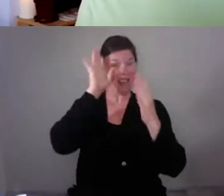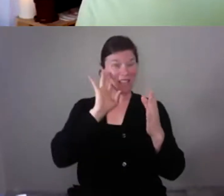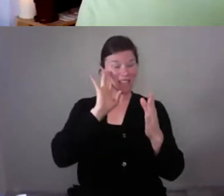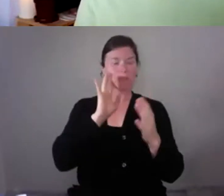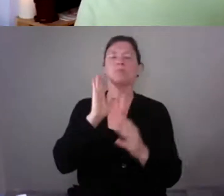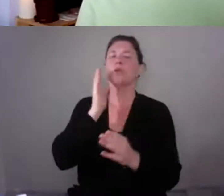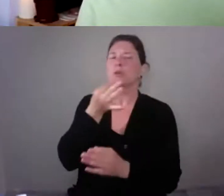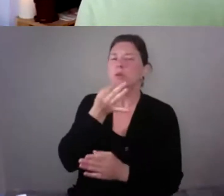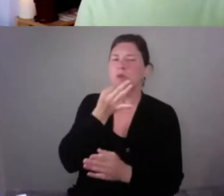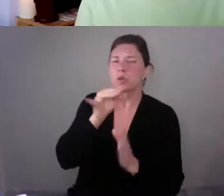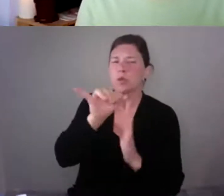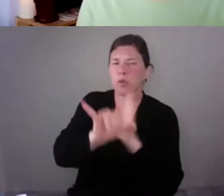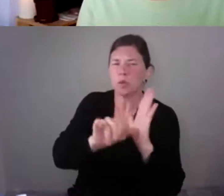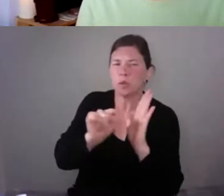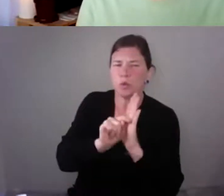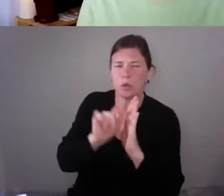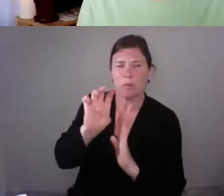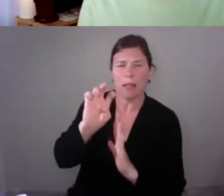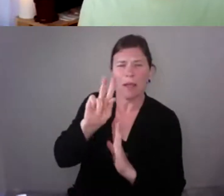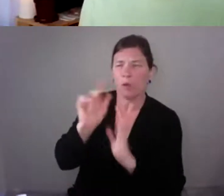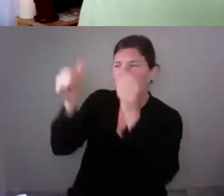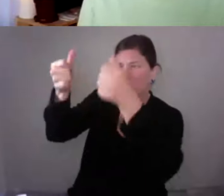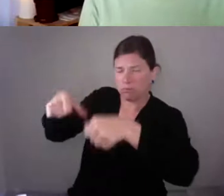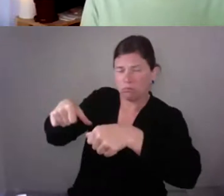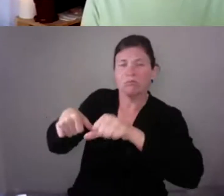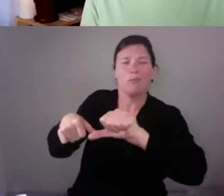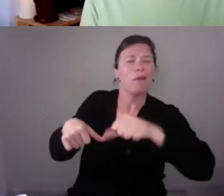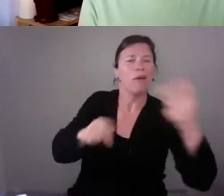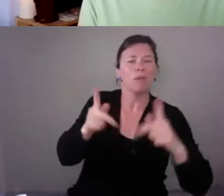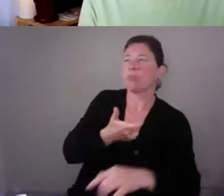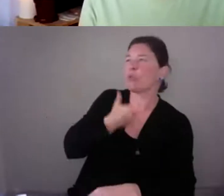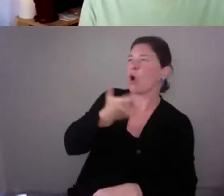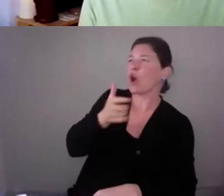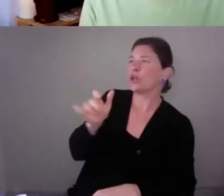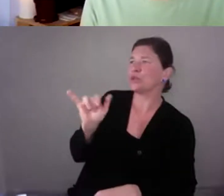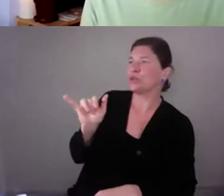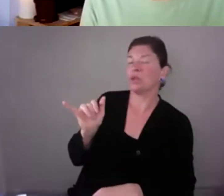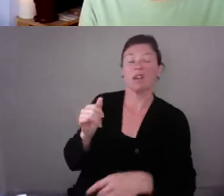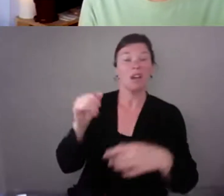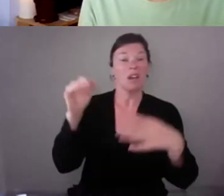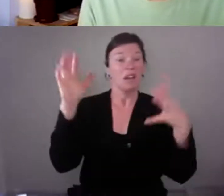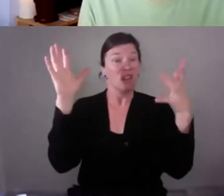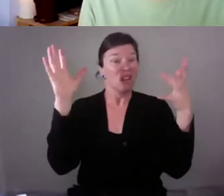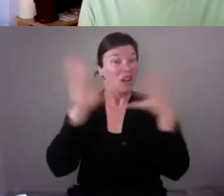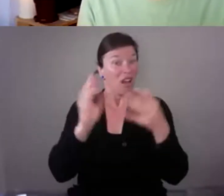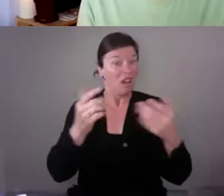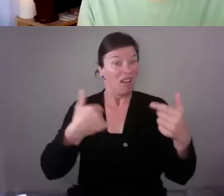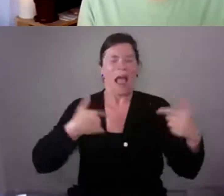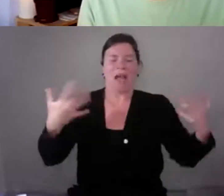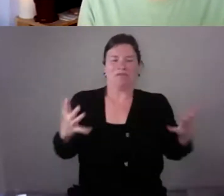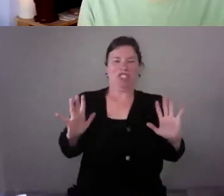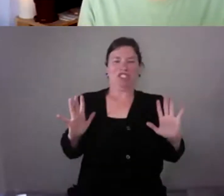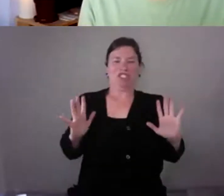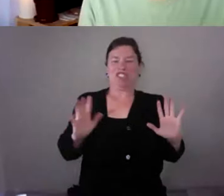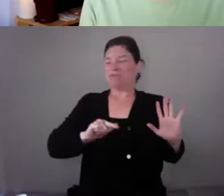up soon enough so that other people can watch. And without further discussion, I just want to introduce Corey Gilmore, who